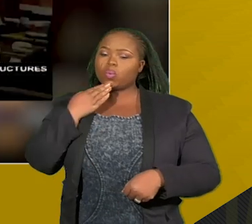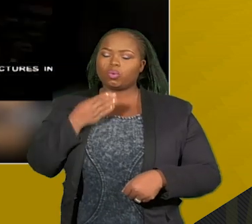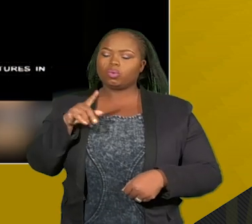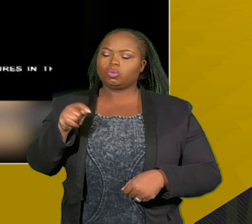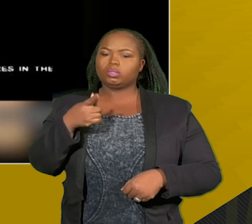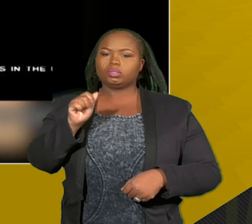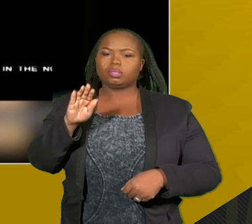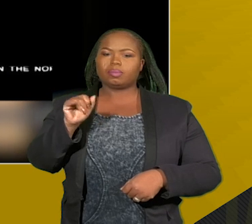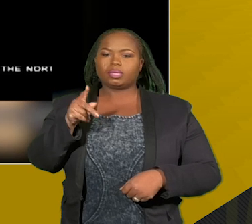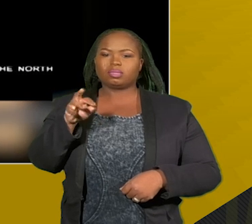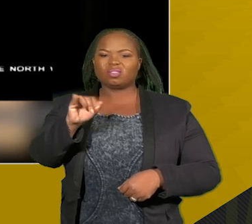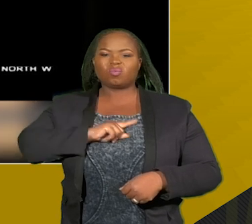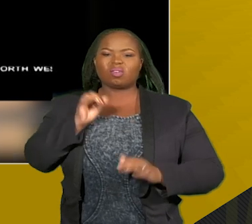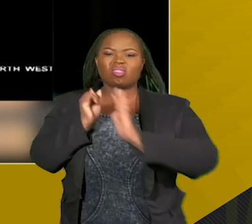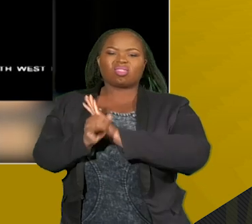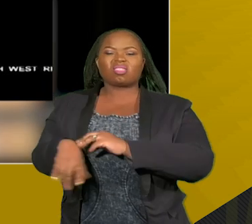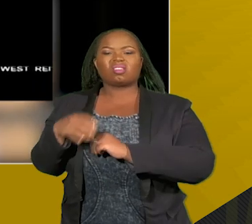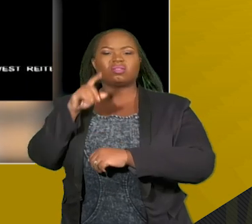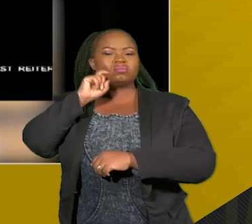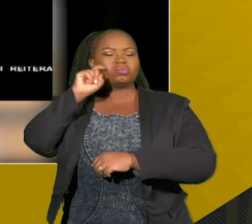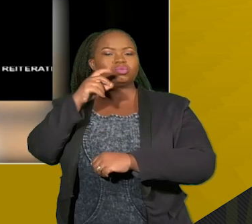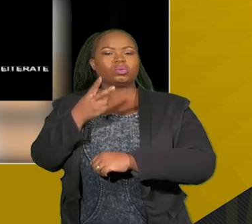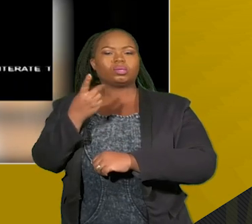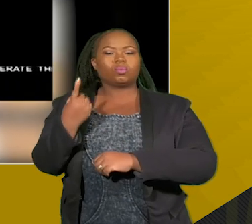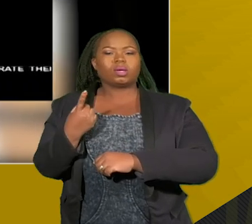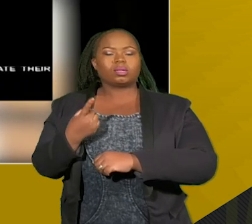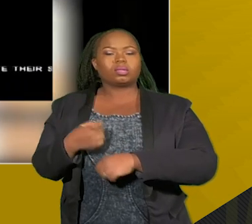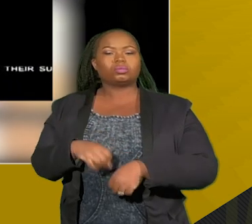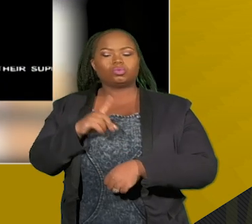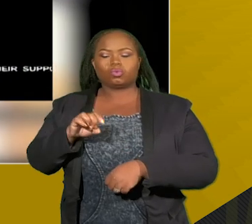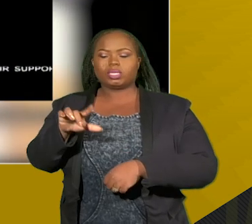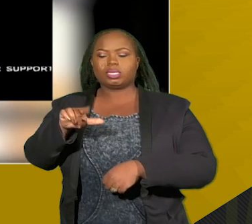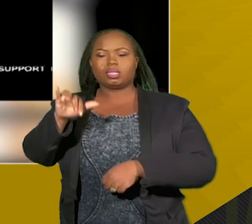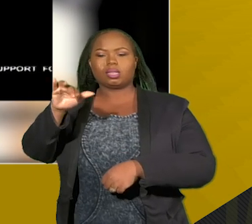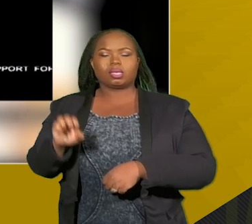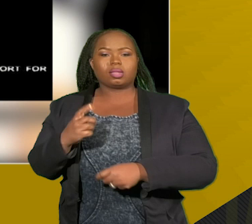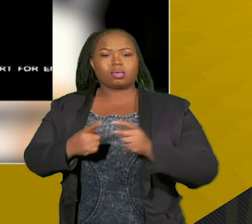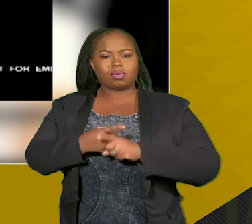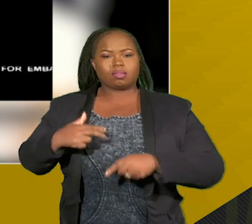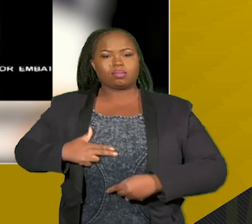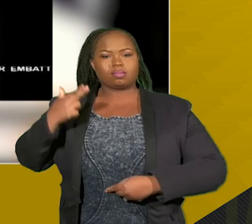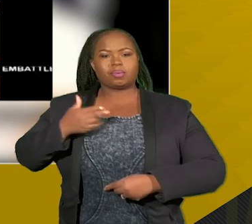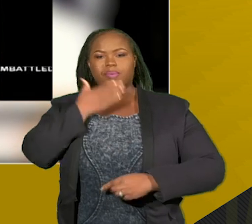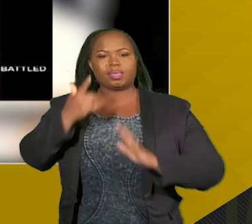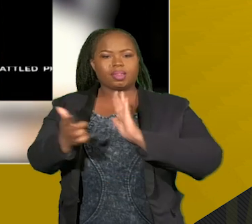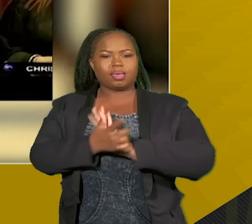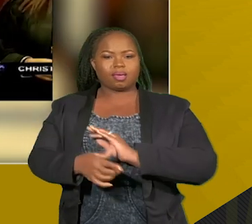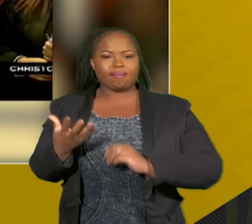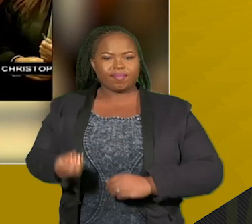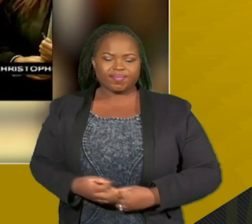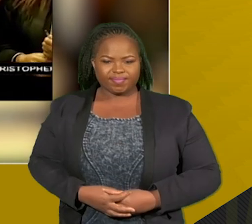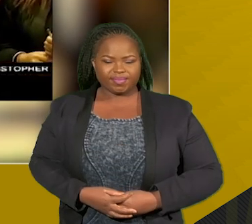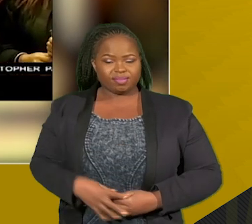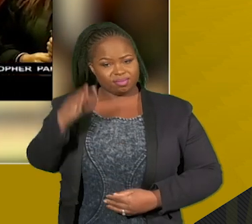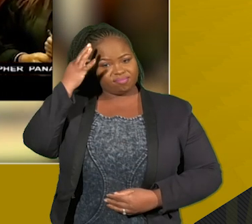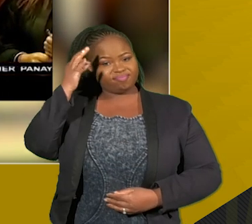Mzolo, accused of murdering 21-year-old Zolile Khumalo, as well as possession of an illegal firearm and ammunition. The